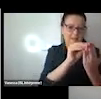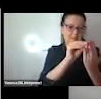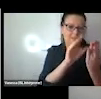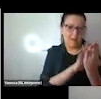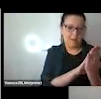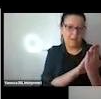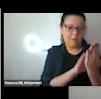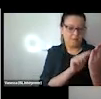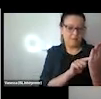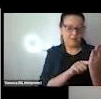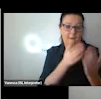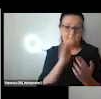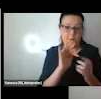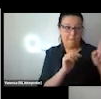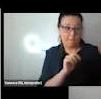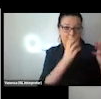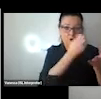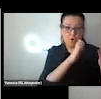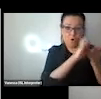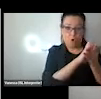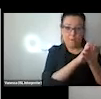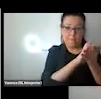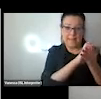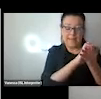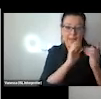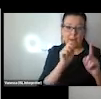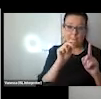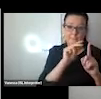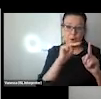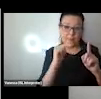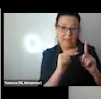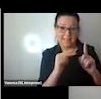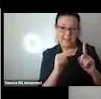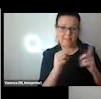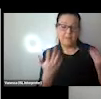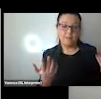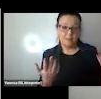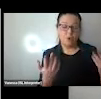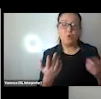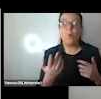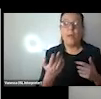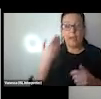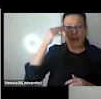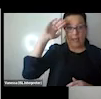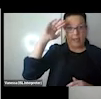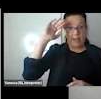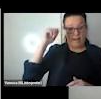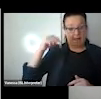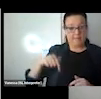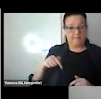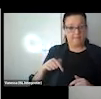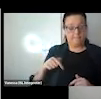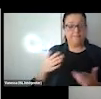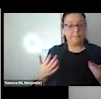from a European perspective. And this is one of the key advantages of standards, is that Ireland has, and